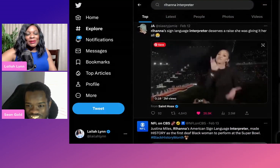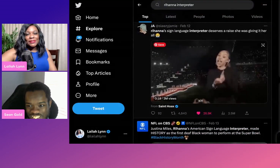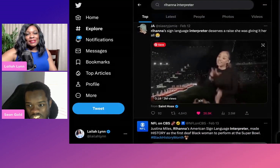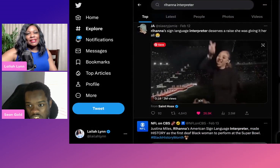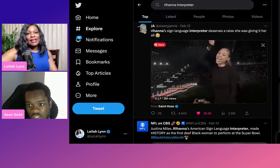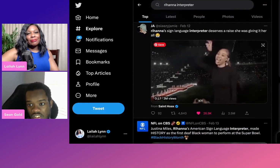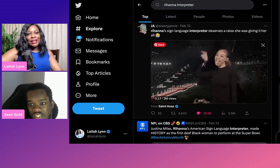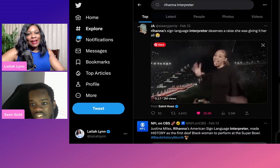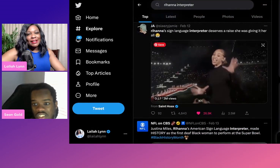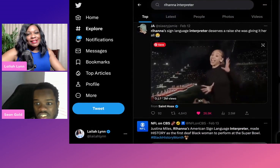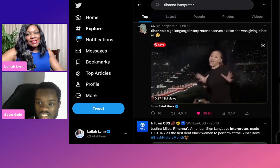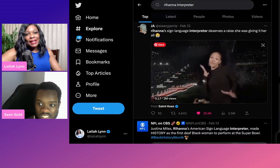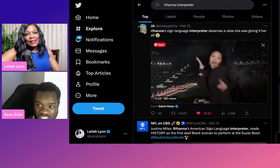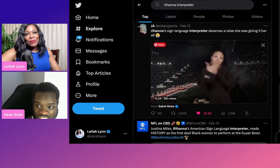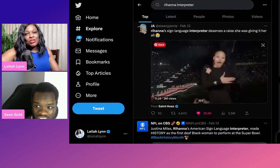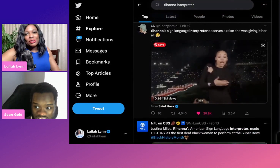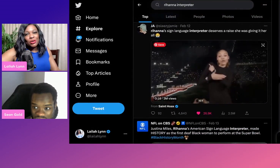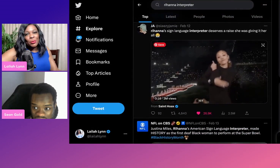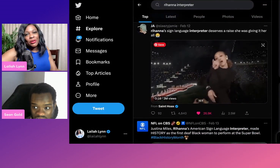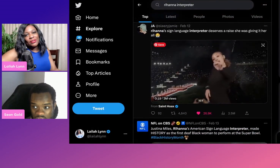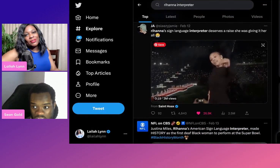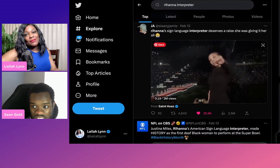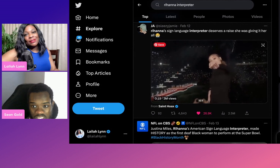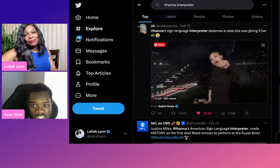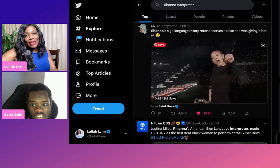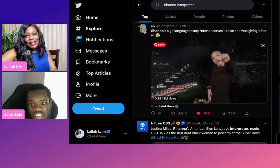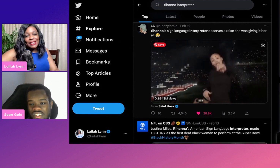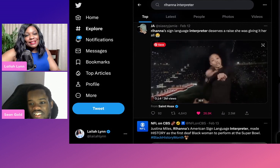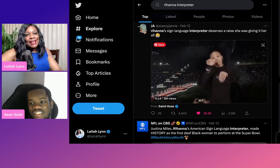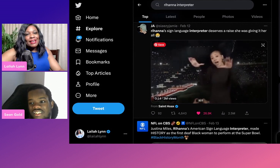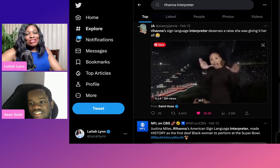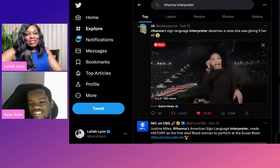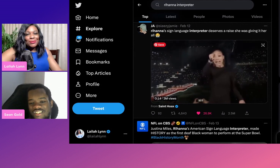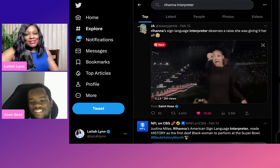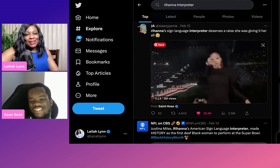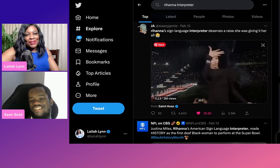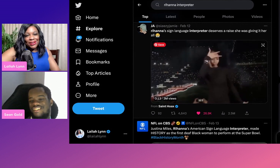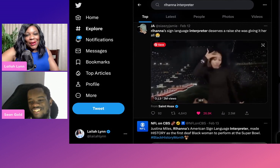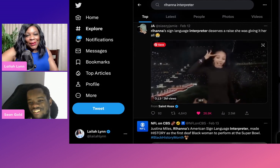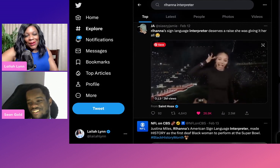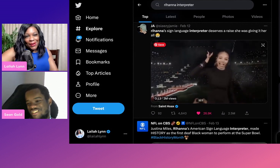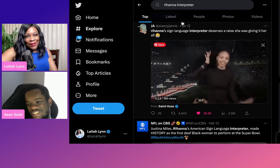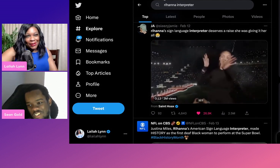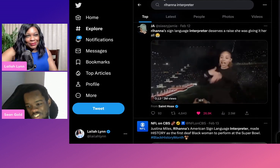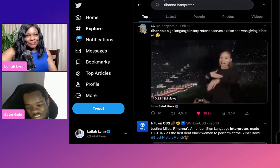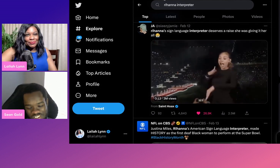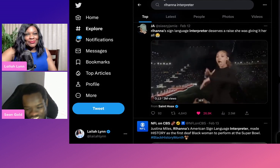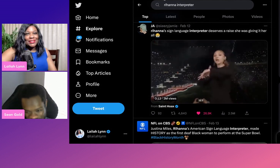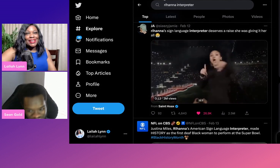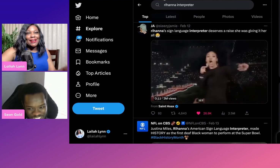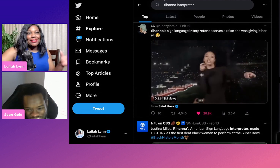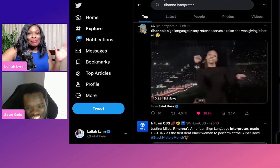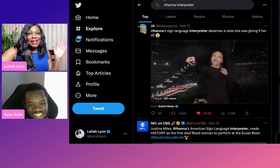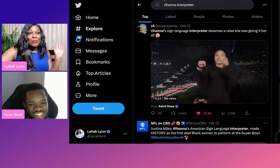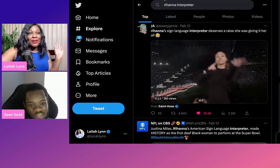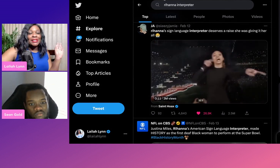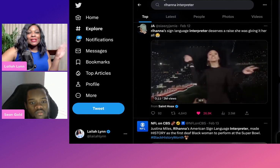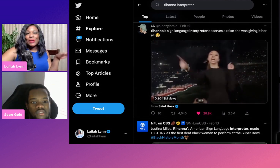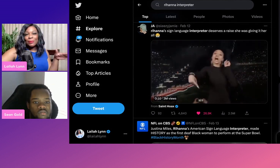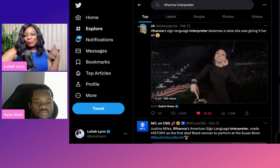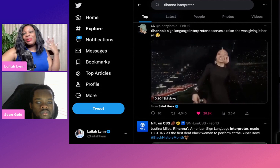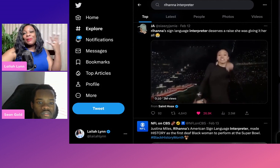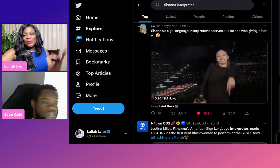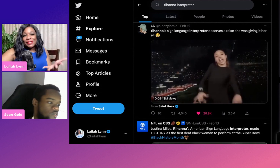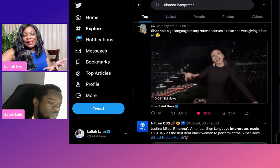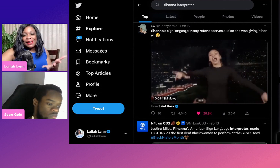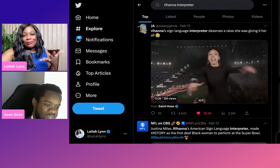Another person said Rihanna's sign language interpreter deserves a raise. She was giving it her all. Now, meanwhile, this is